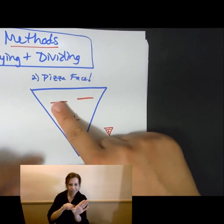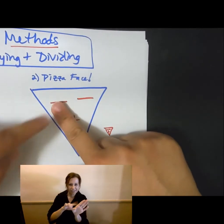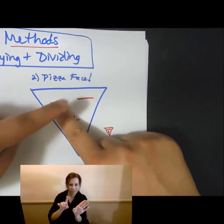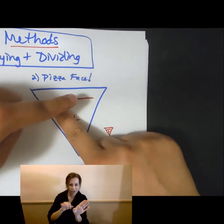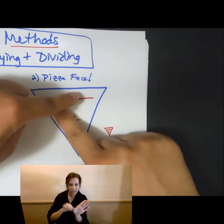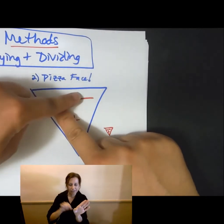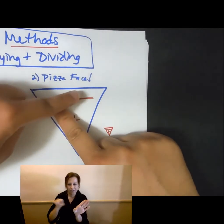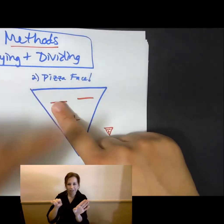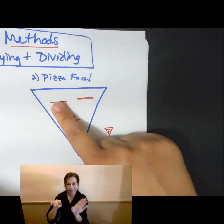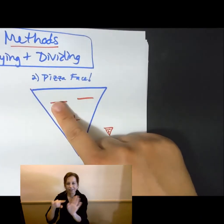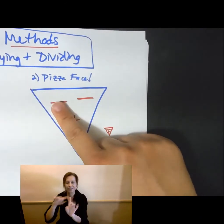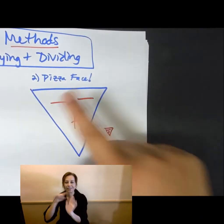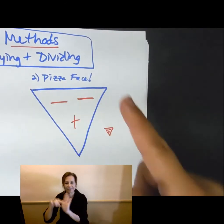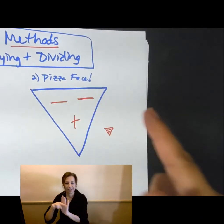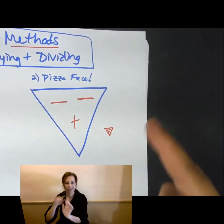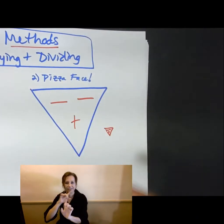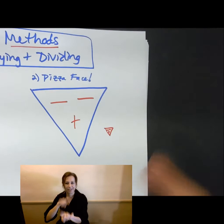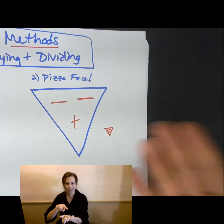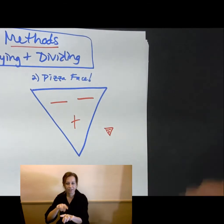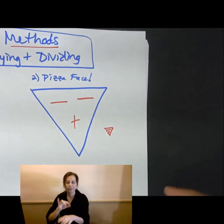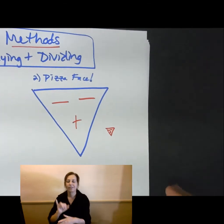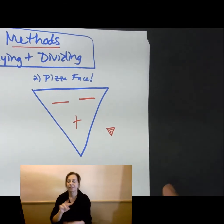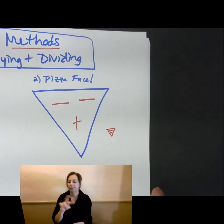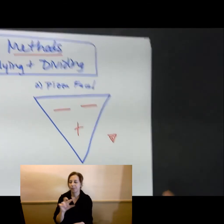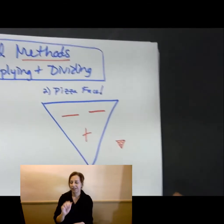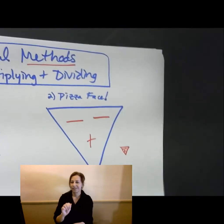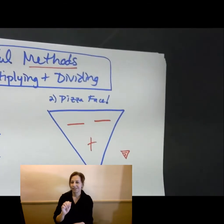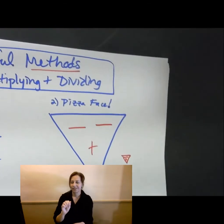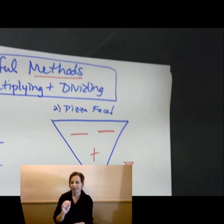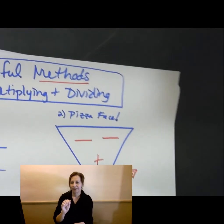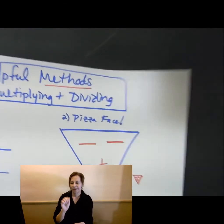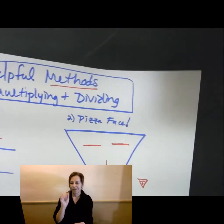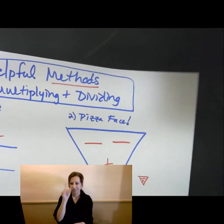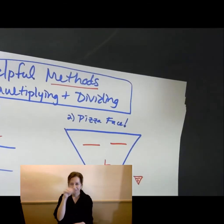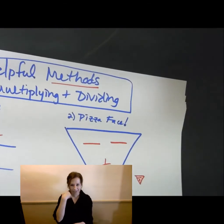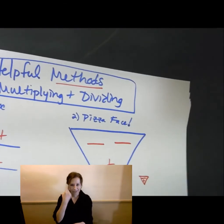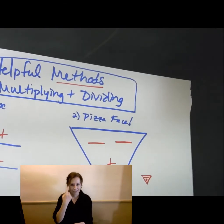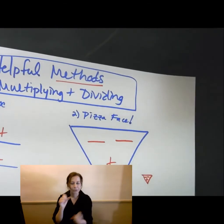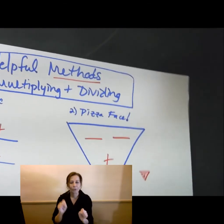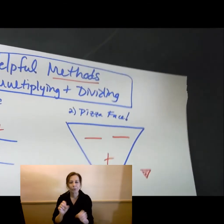different, your answer is still negative. Okay, so that's the pizza face.